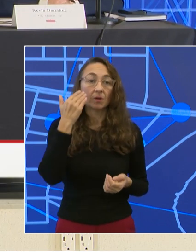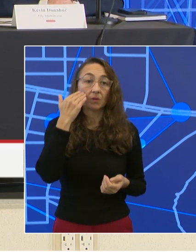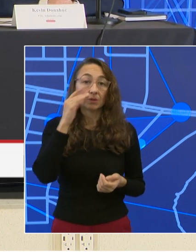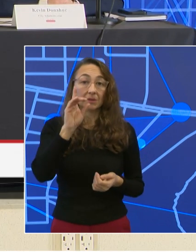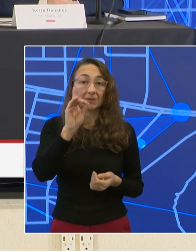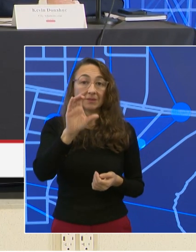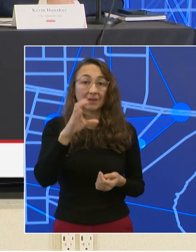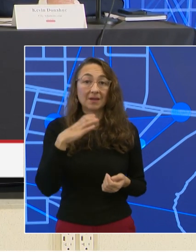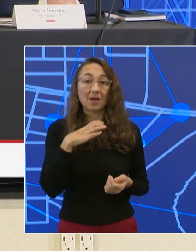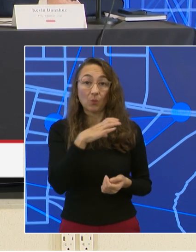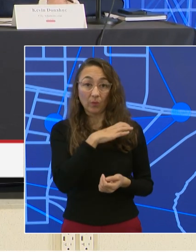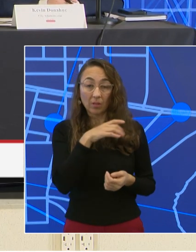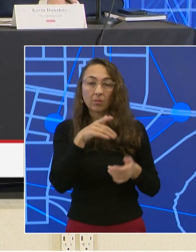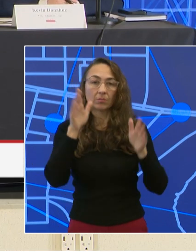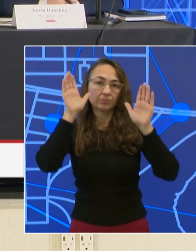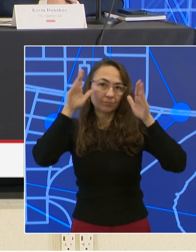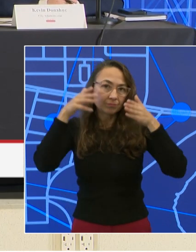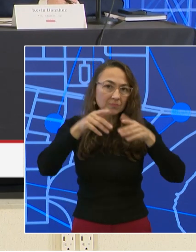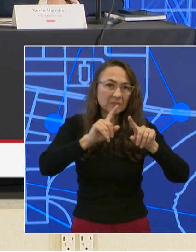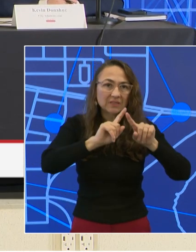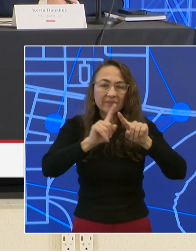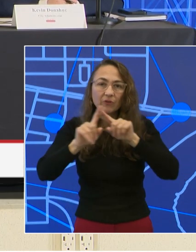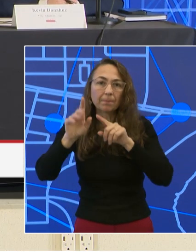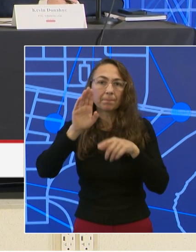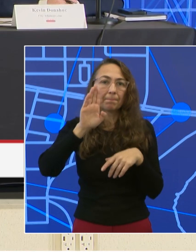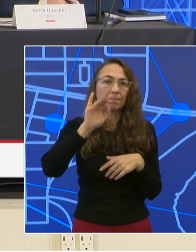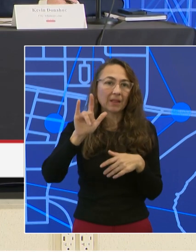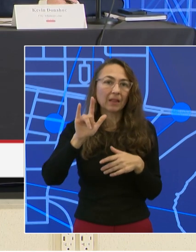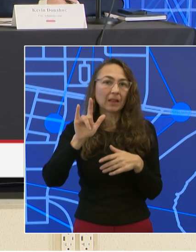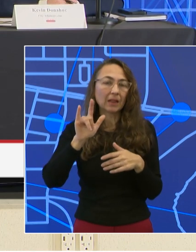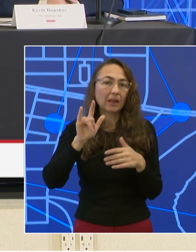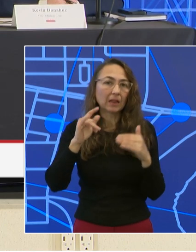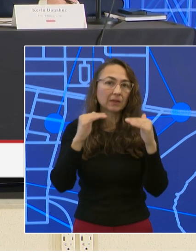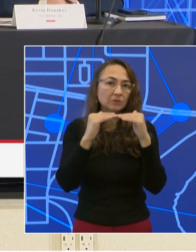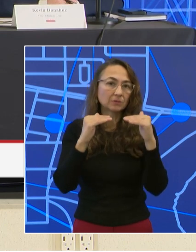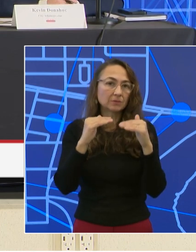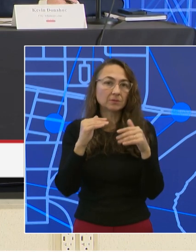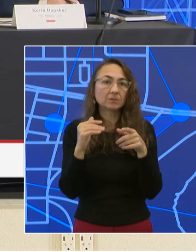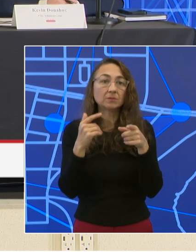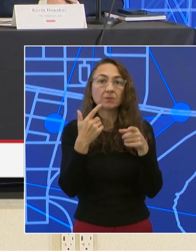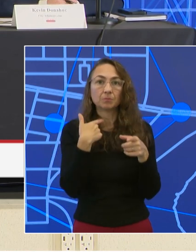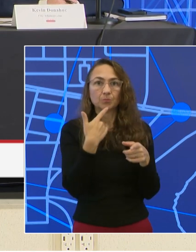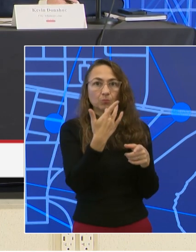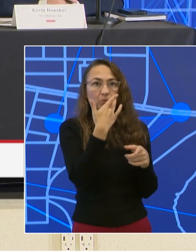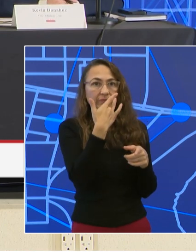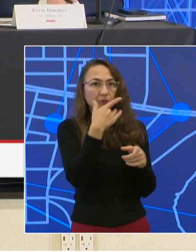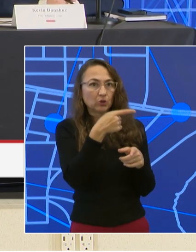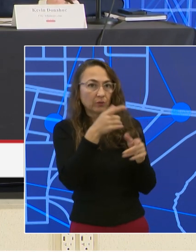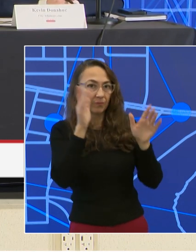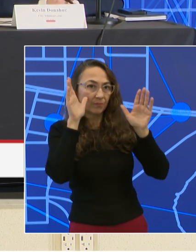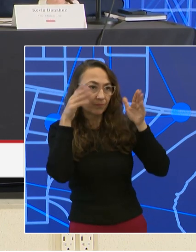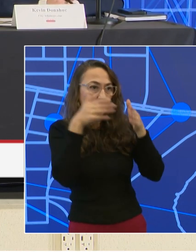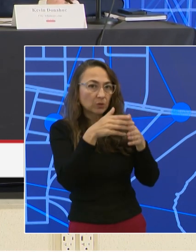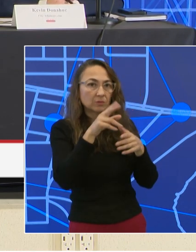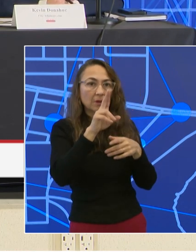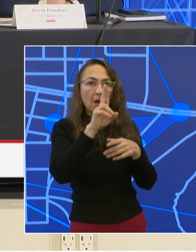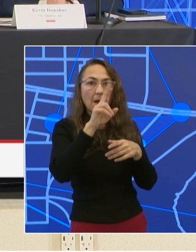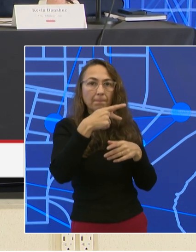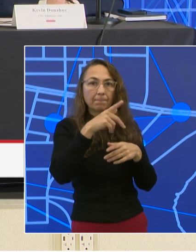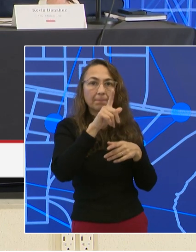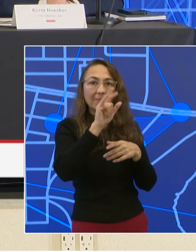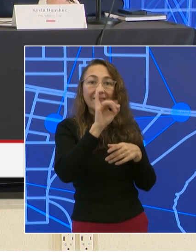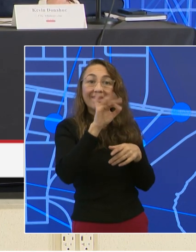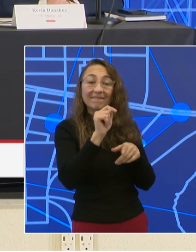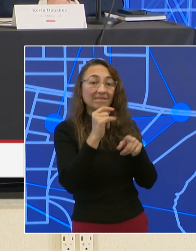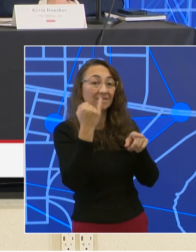justice bills. We would have preferred for them to focus on Uplift, and I intend to reintroduce it if it doesn't pass the council this